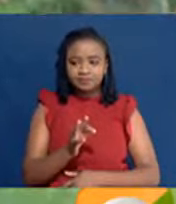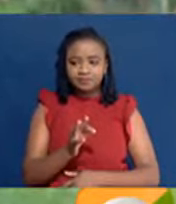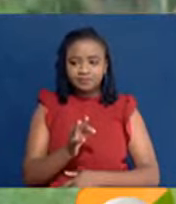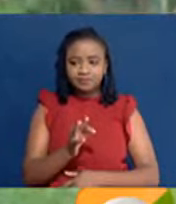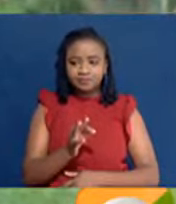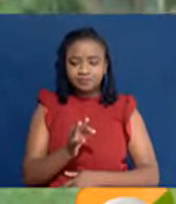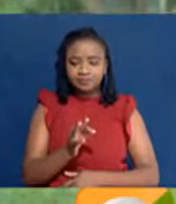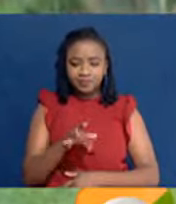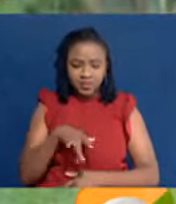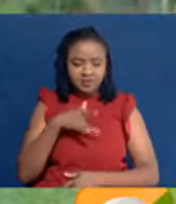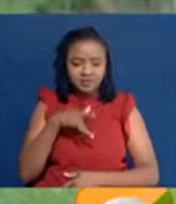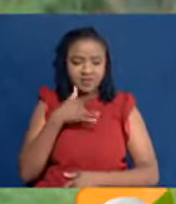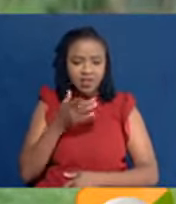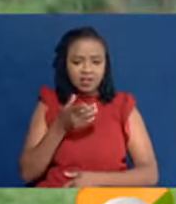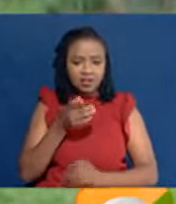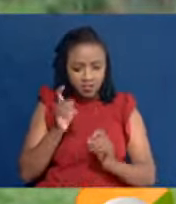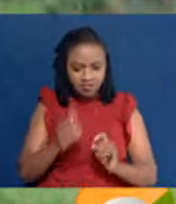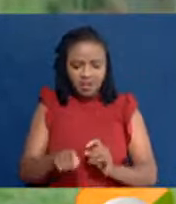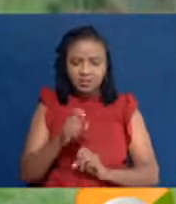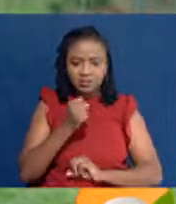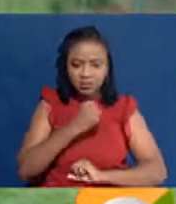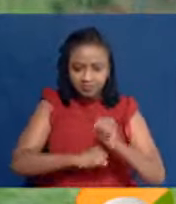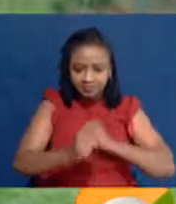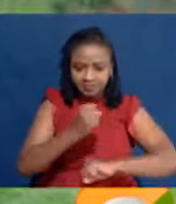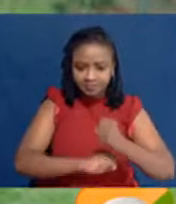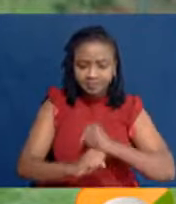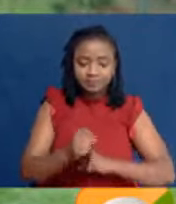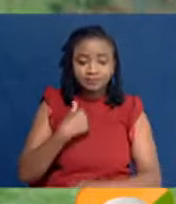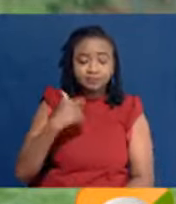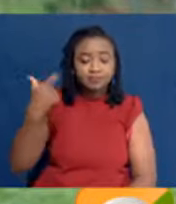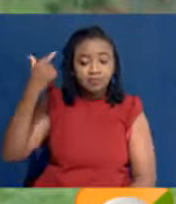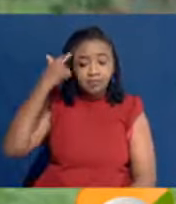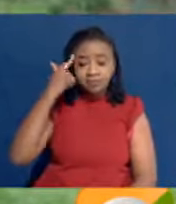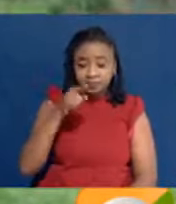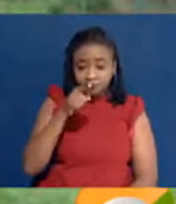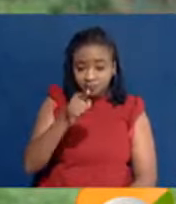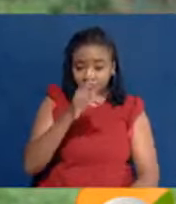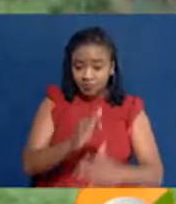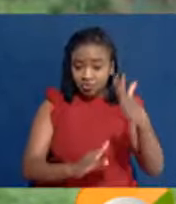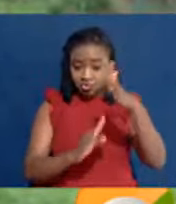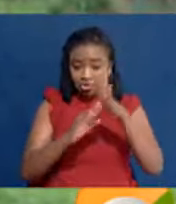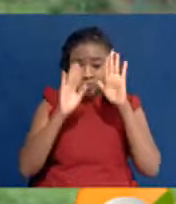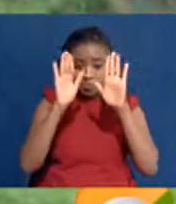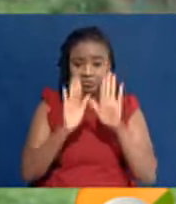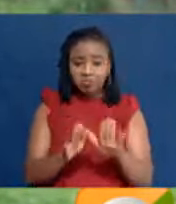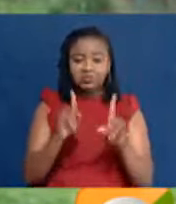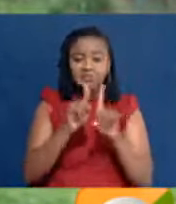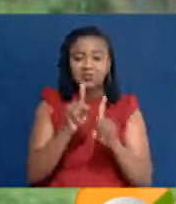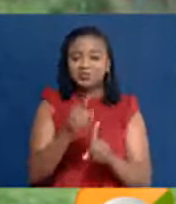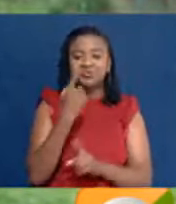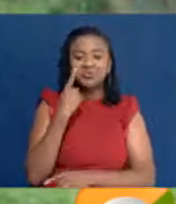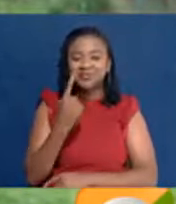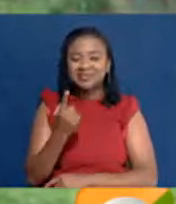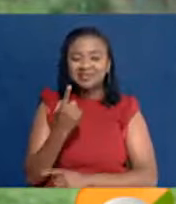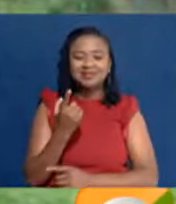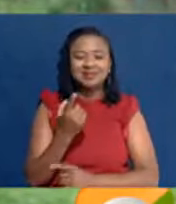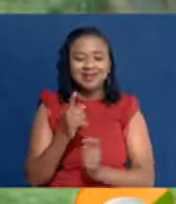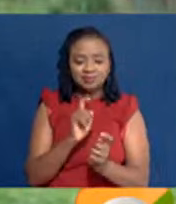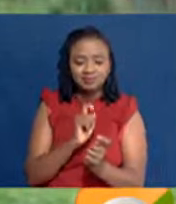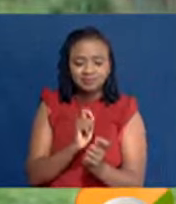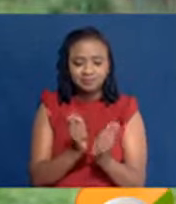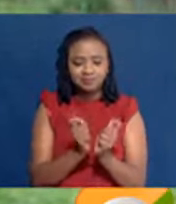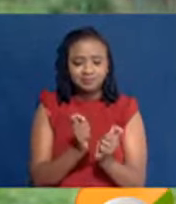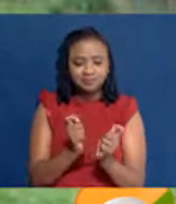agency? Well, I think that's one of the most important things, and that's why adaptation, you hear adaptation, especially locally